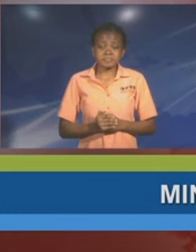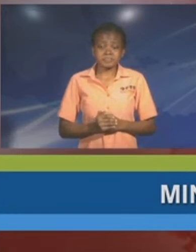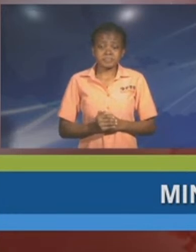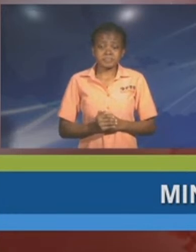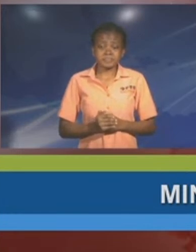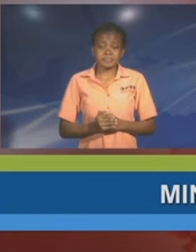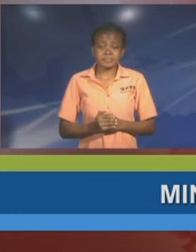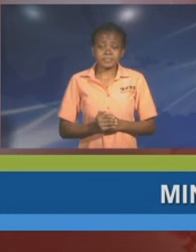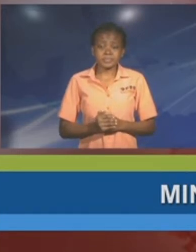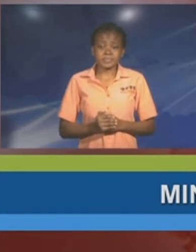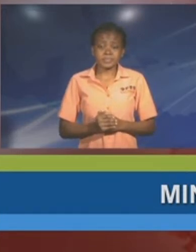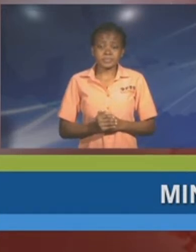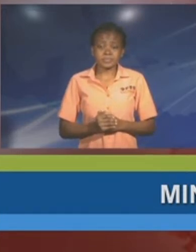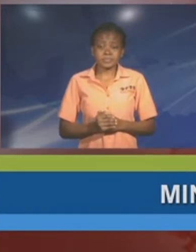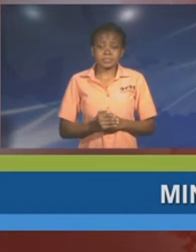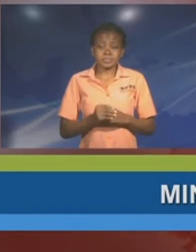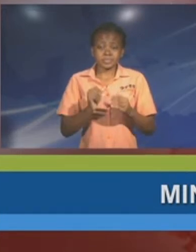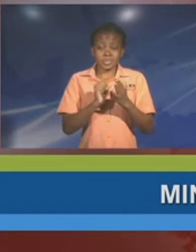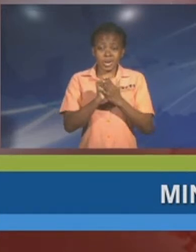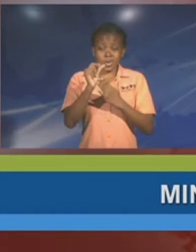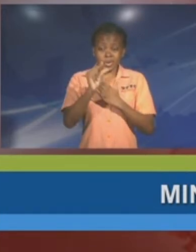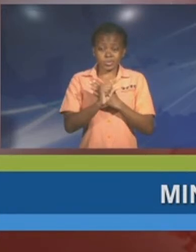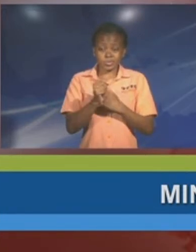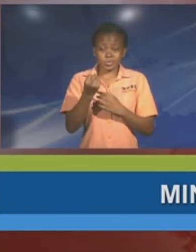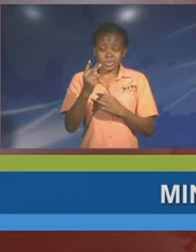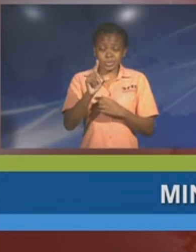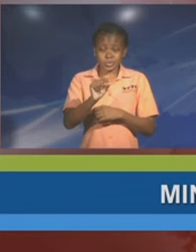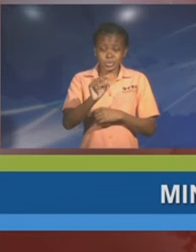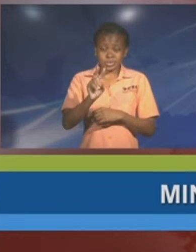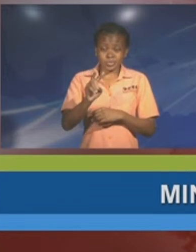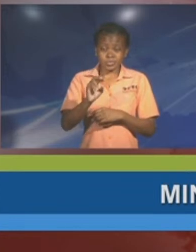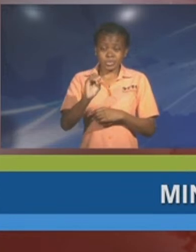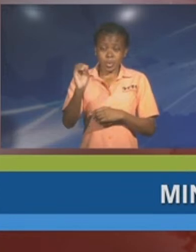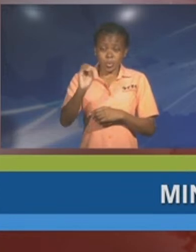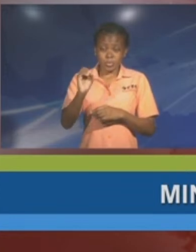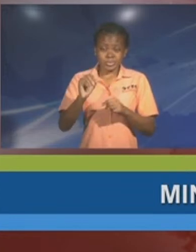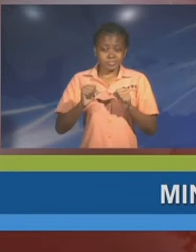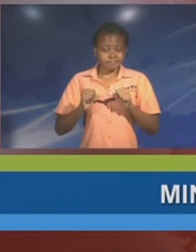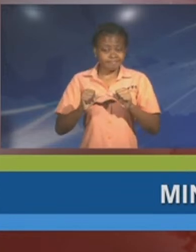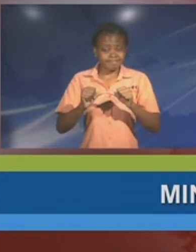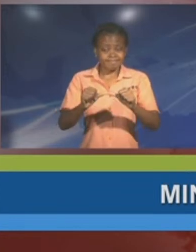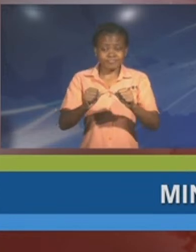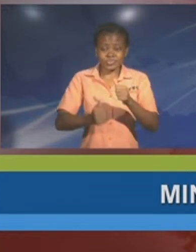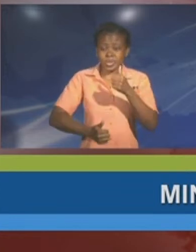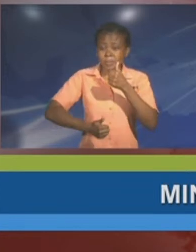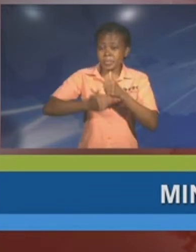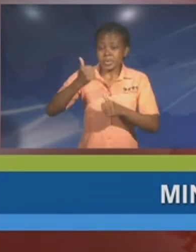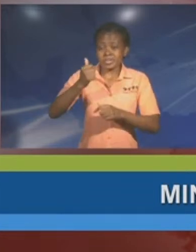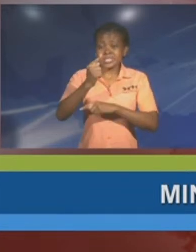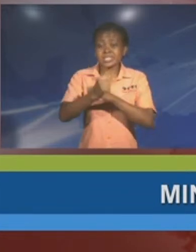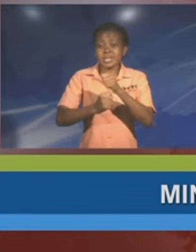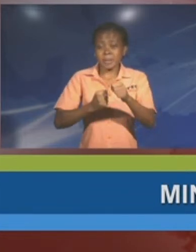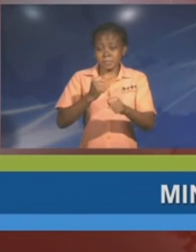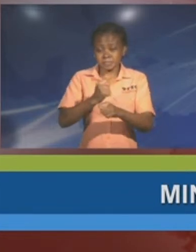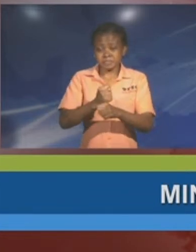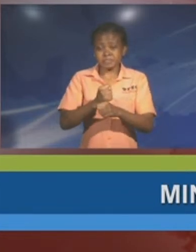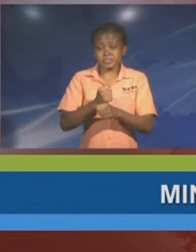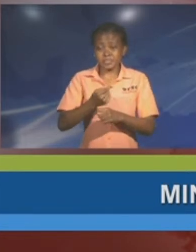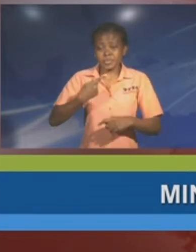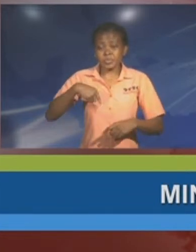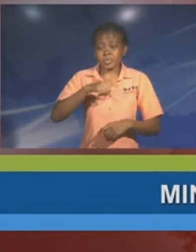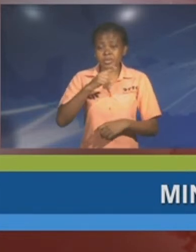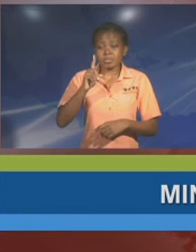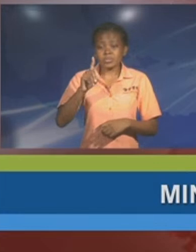concern, as of August 12, 2022, Omicron continues to be the dominant variant in Trinidad and Tobago, detected in 103 out